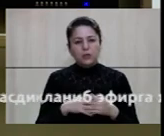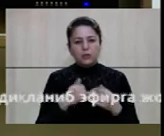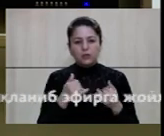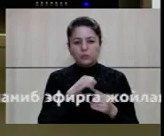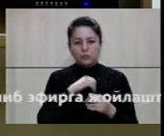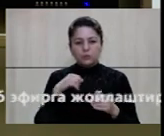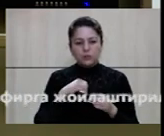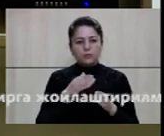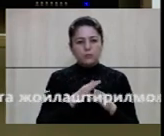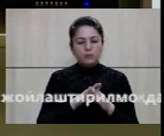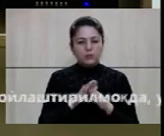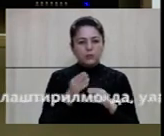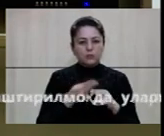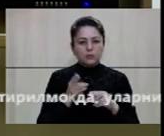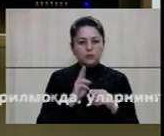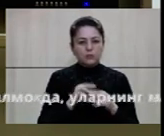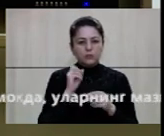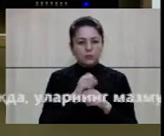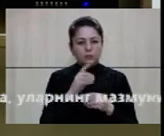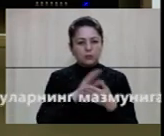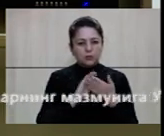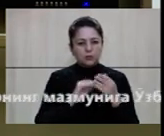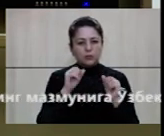mustaqil bajarish uchun topshiriqlarni yozib